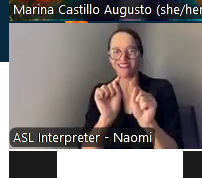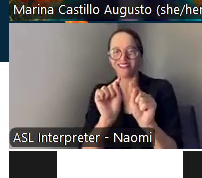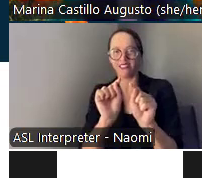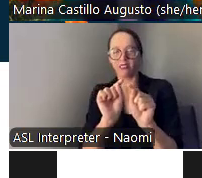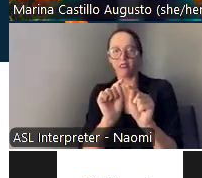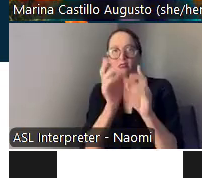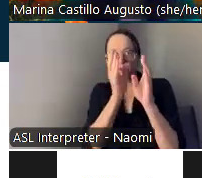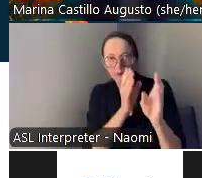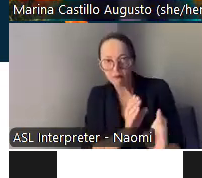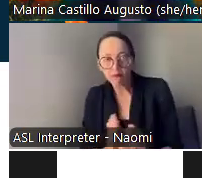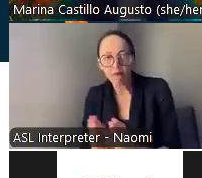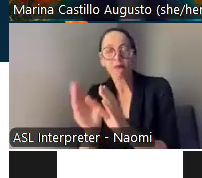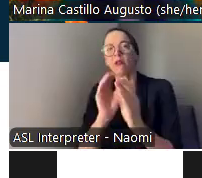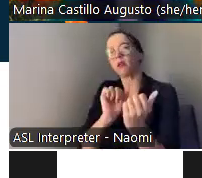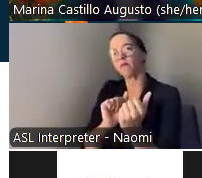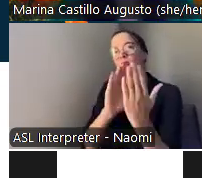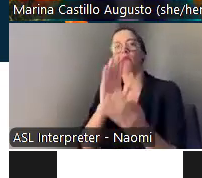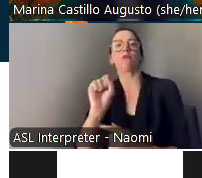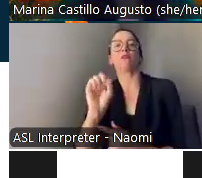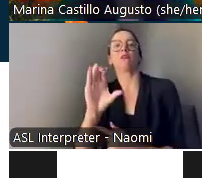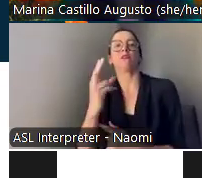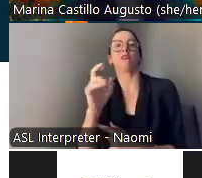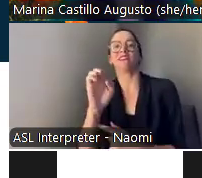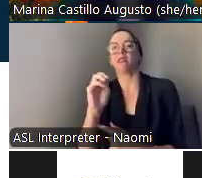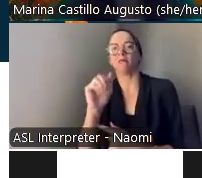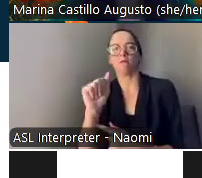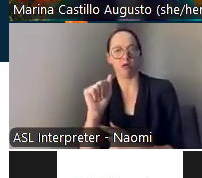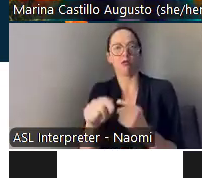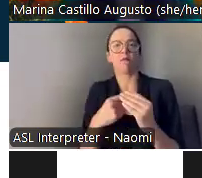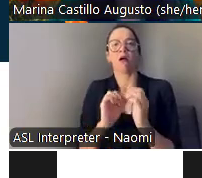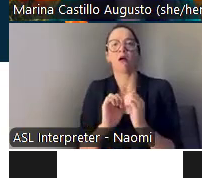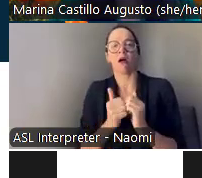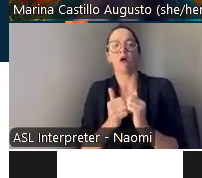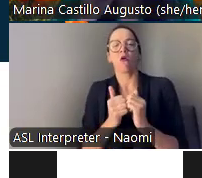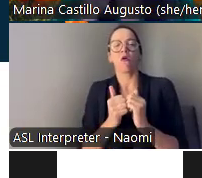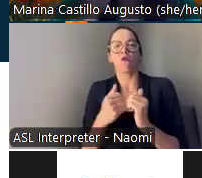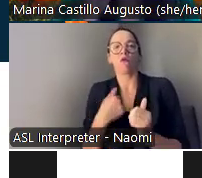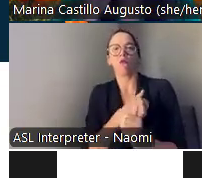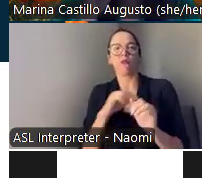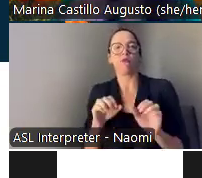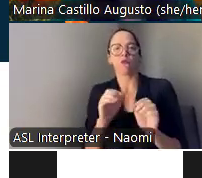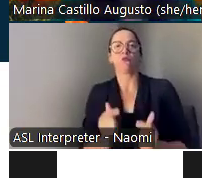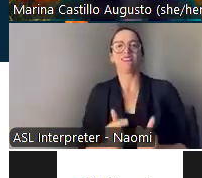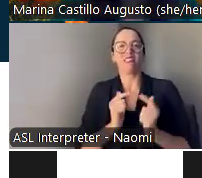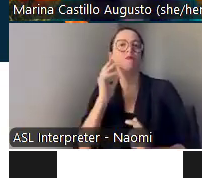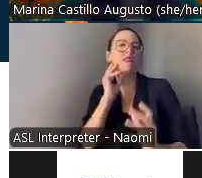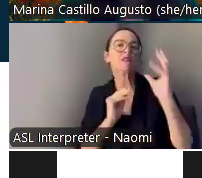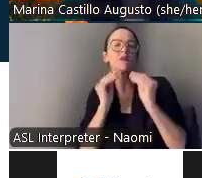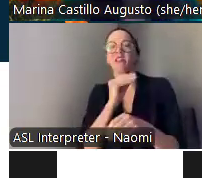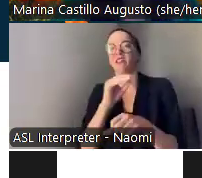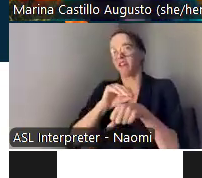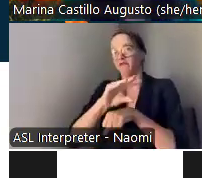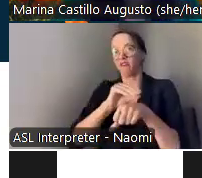Lived Experience Advisory Board at the center of the work. Although the Aging and Disability